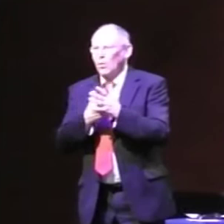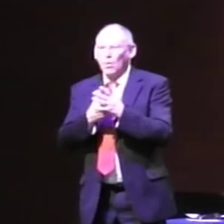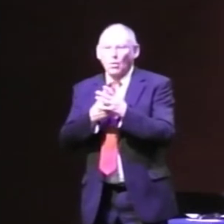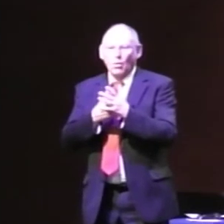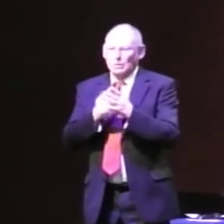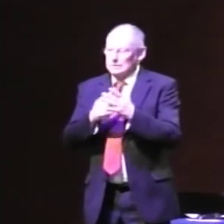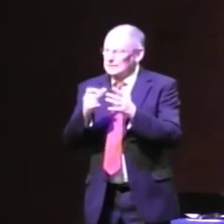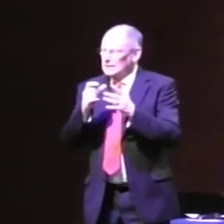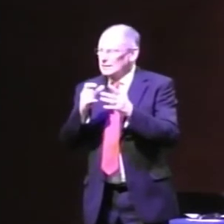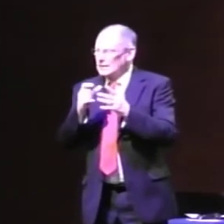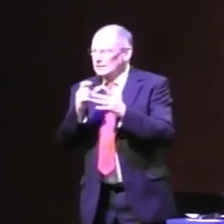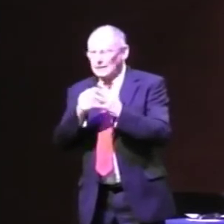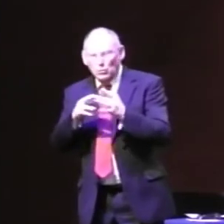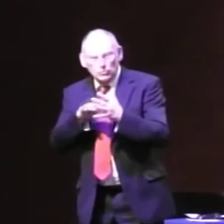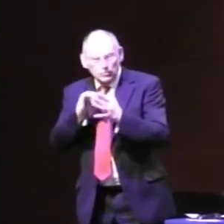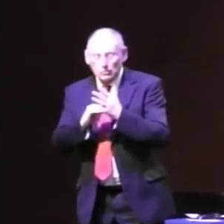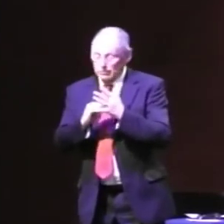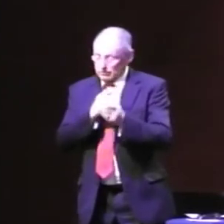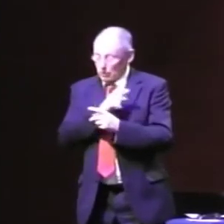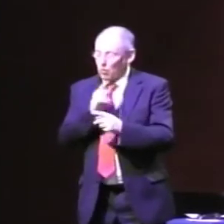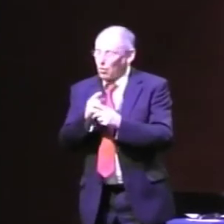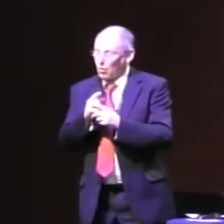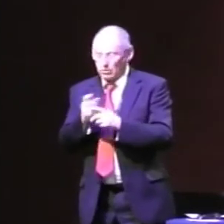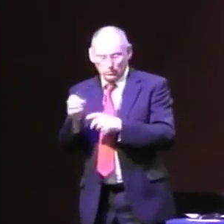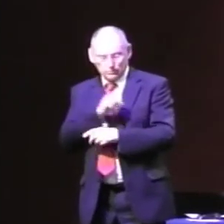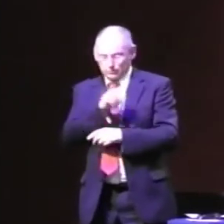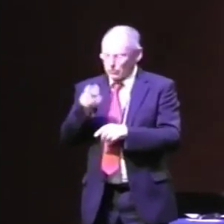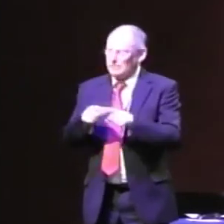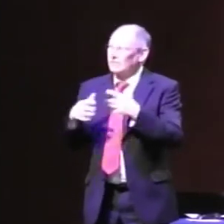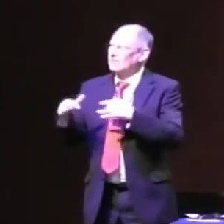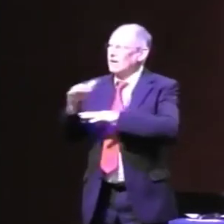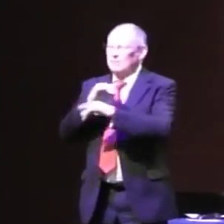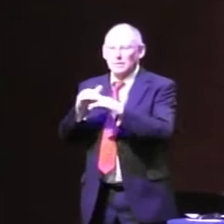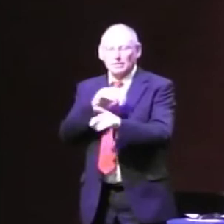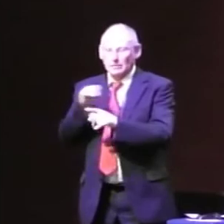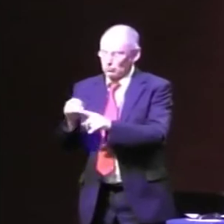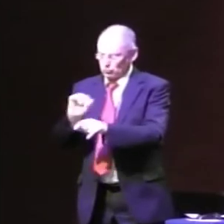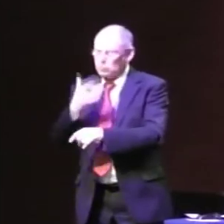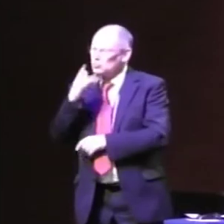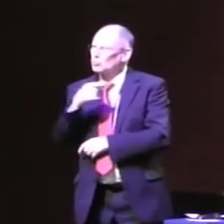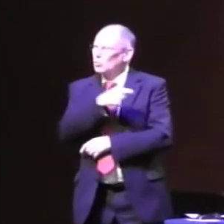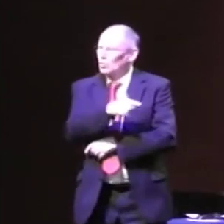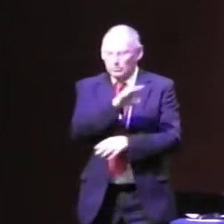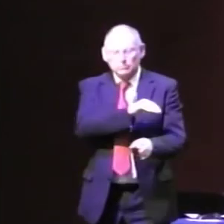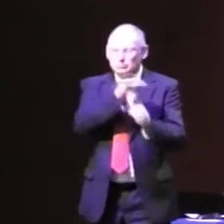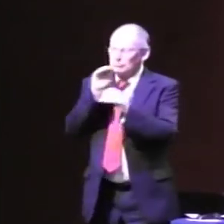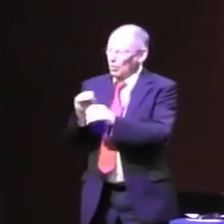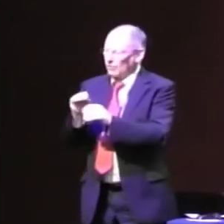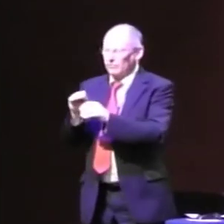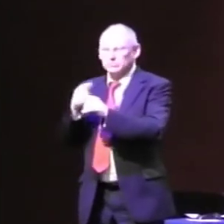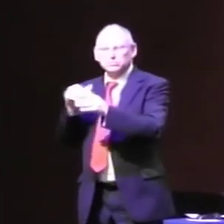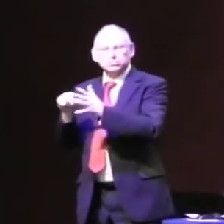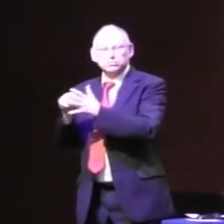who are suddenly landed in a completely different environment to the one that they're normally used to. So I